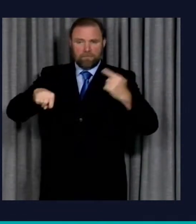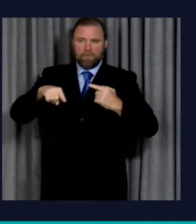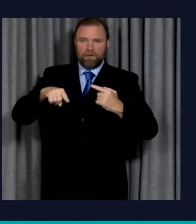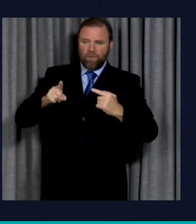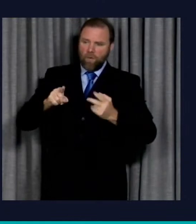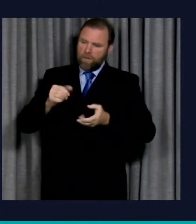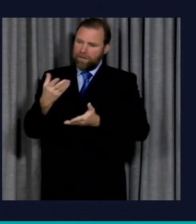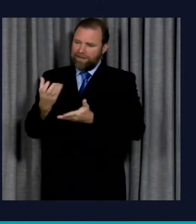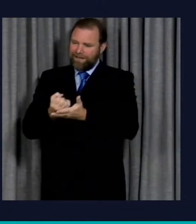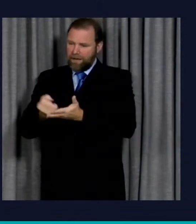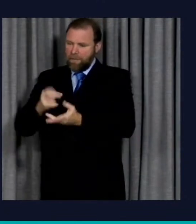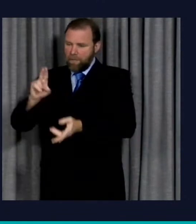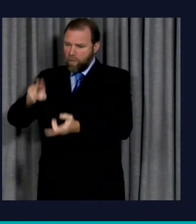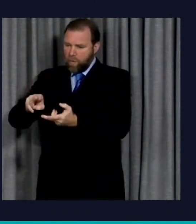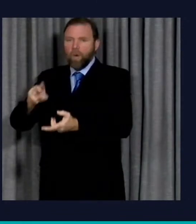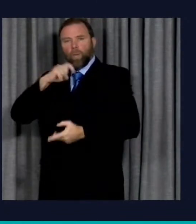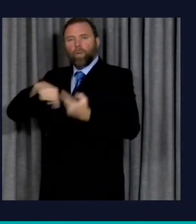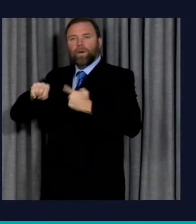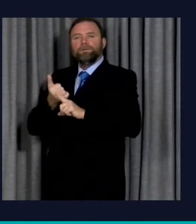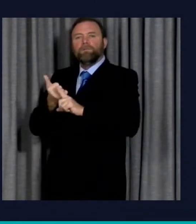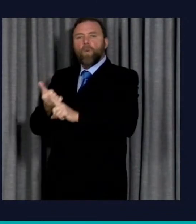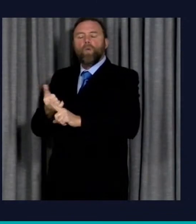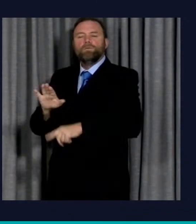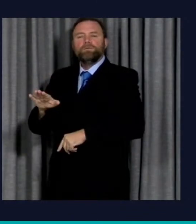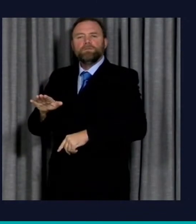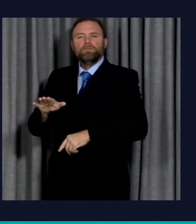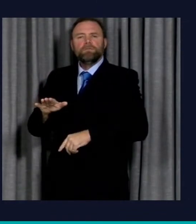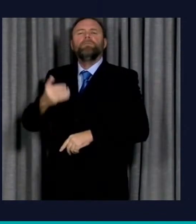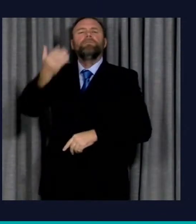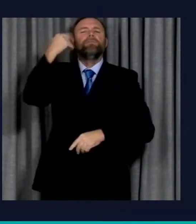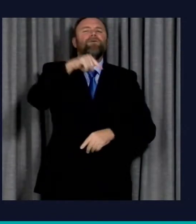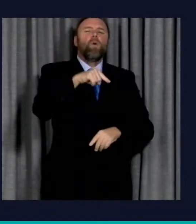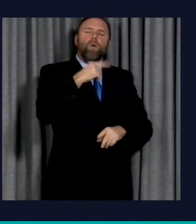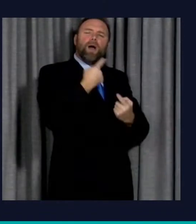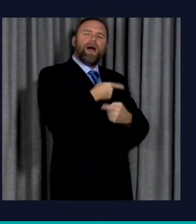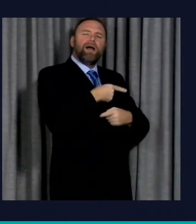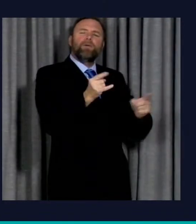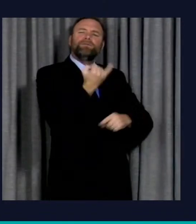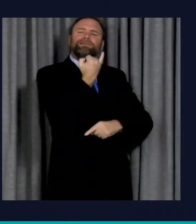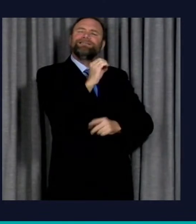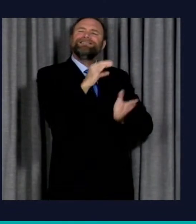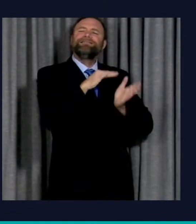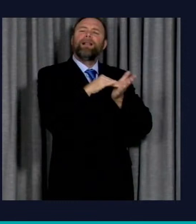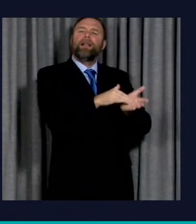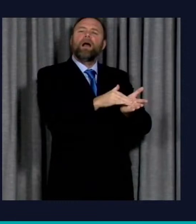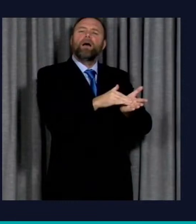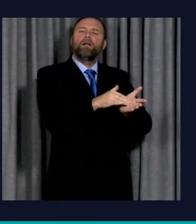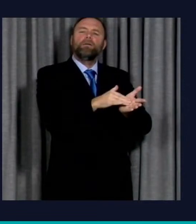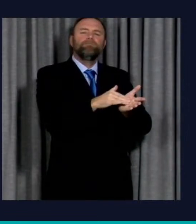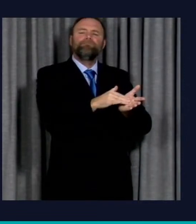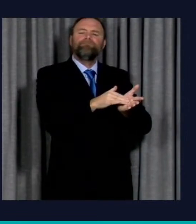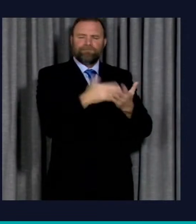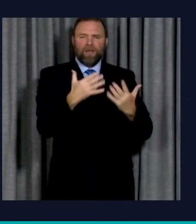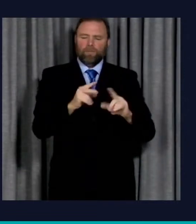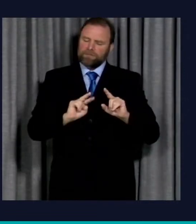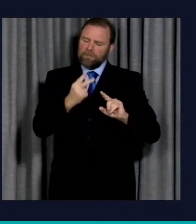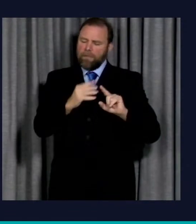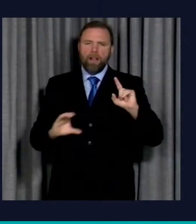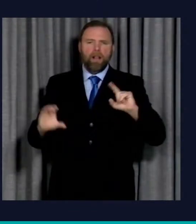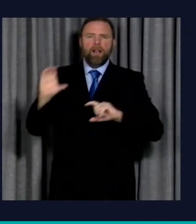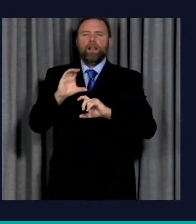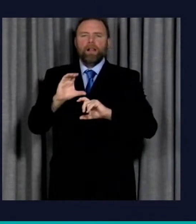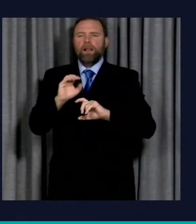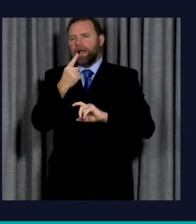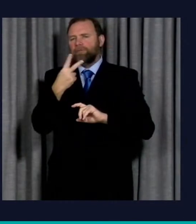Level 2, and that is double the new funding of £60 million that we announced only last